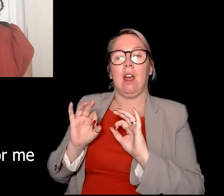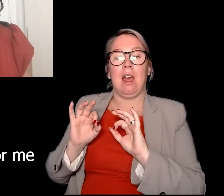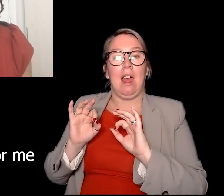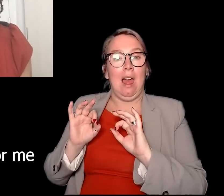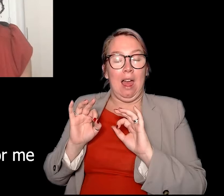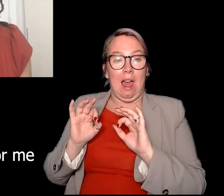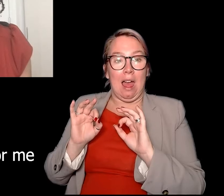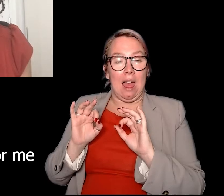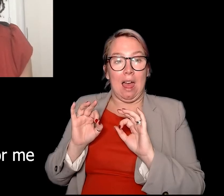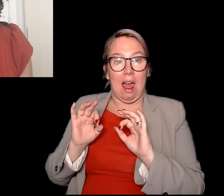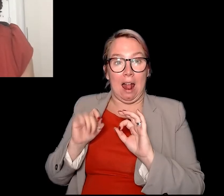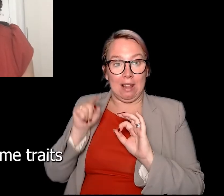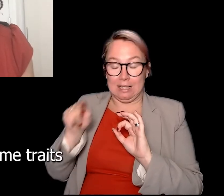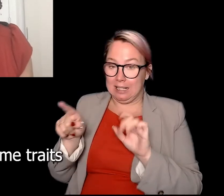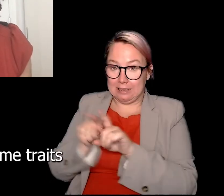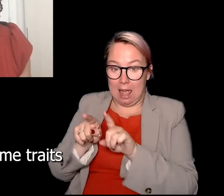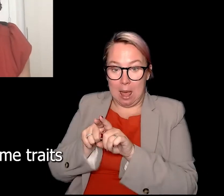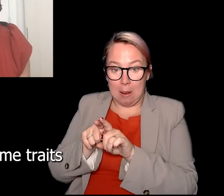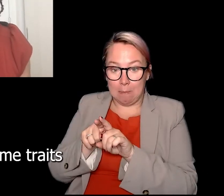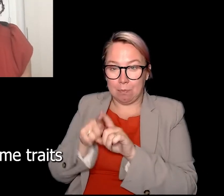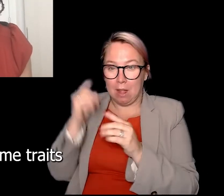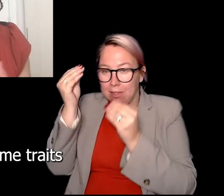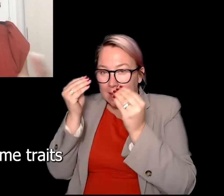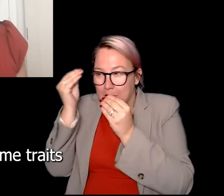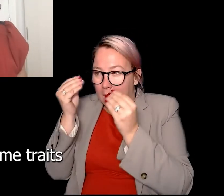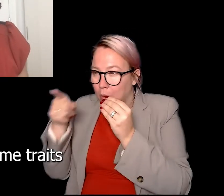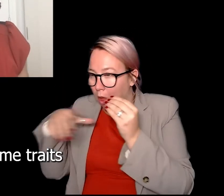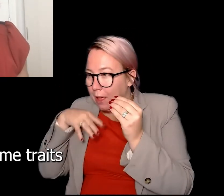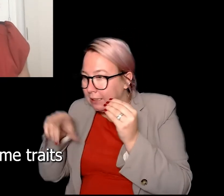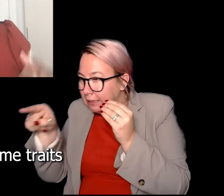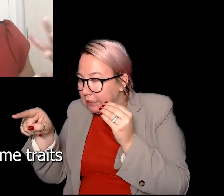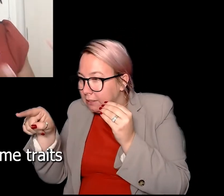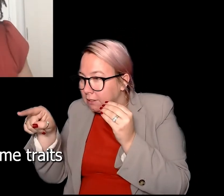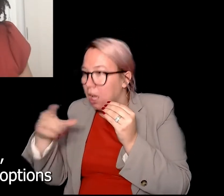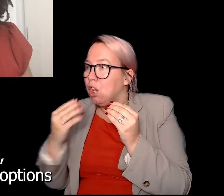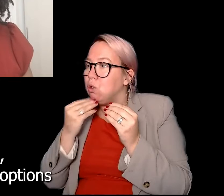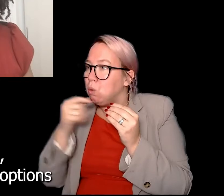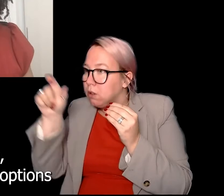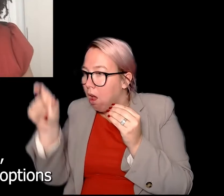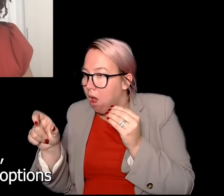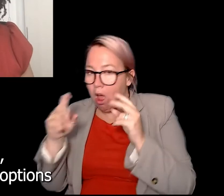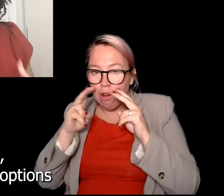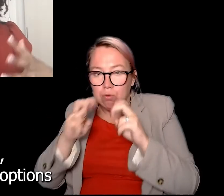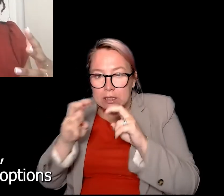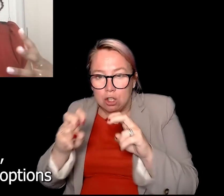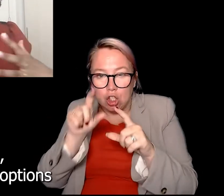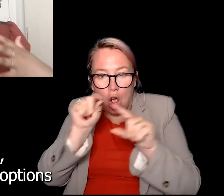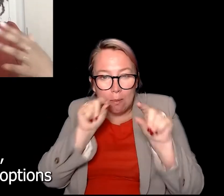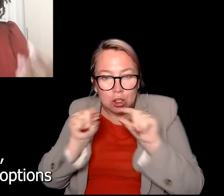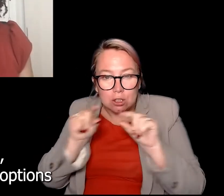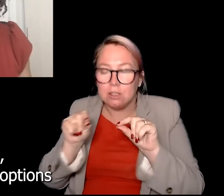good fit for me to kind of lean into that. And I recognized that those same traits of like figuring out what a user need are,